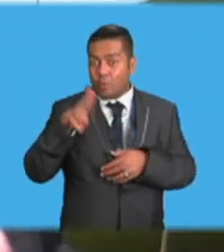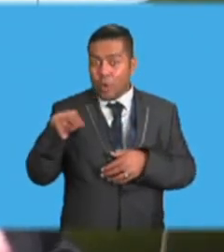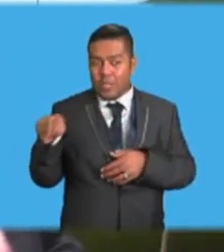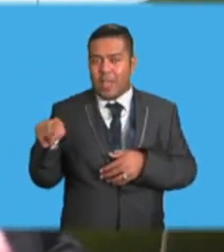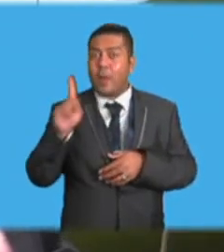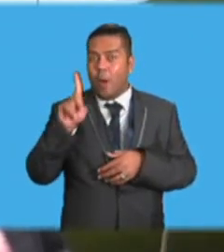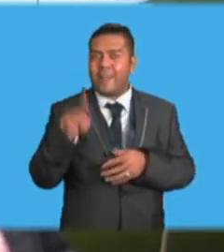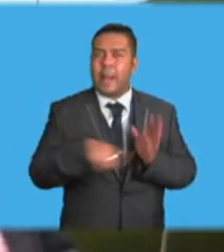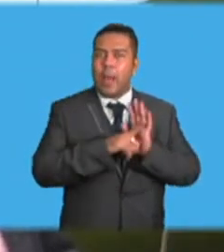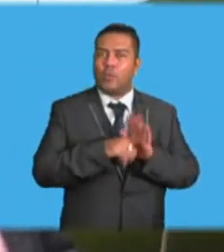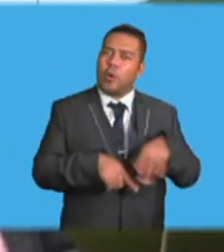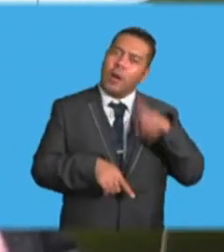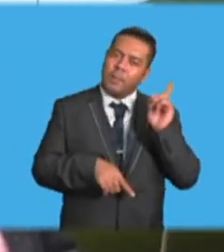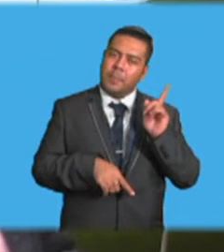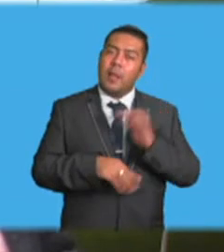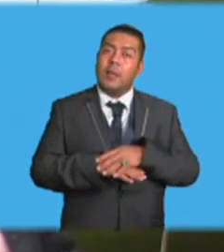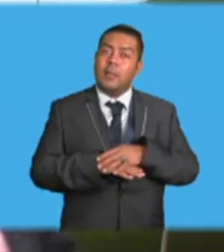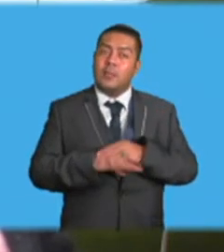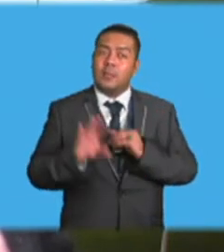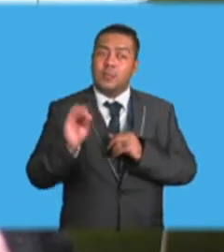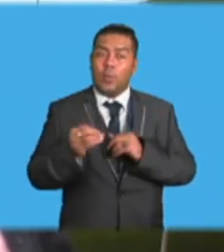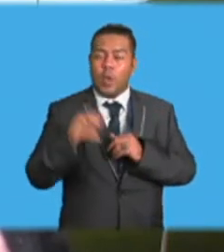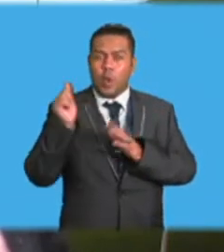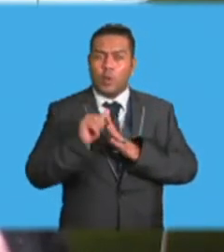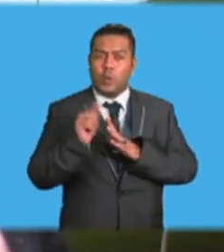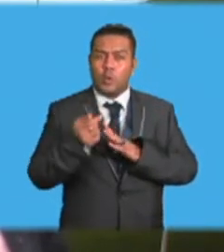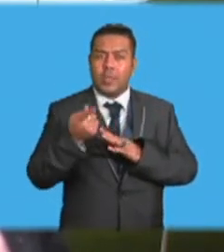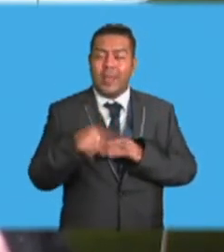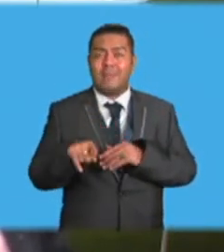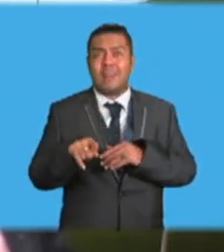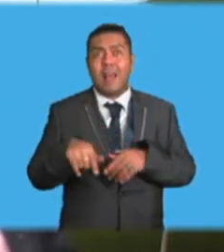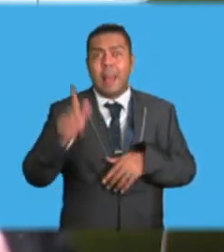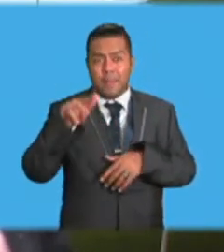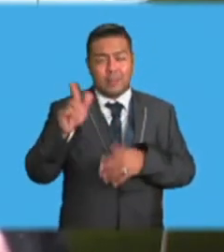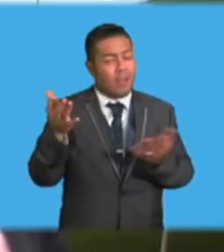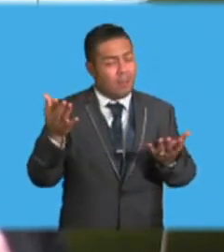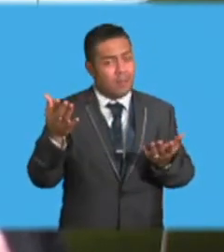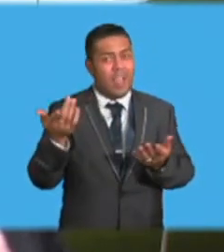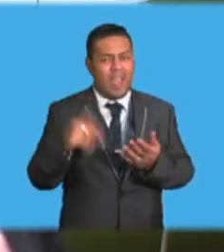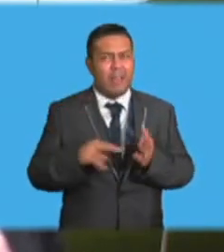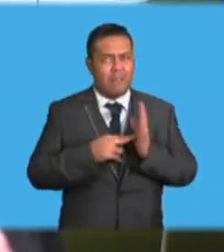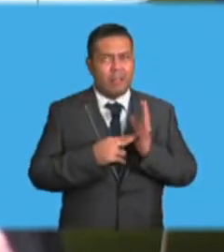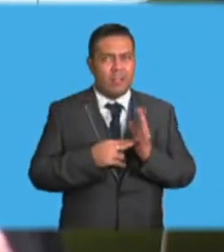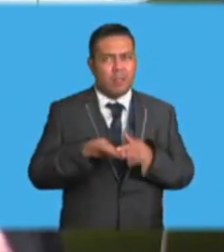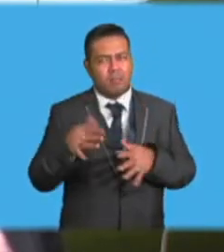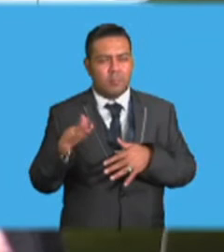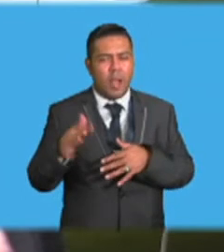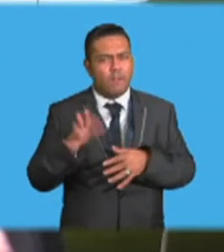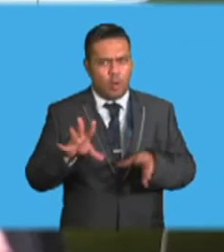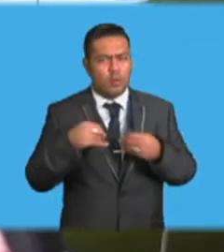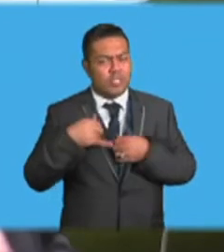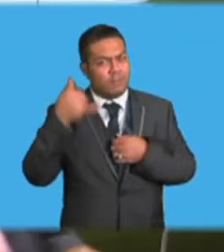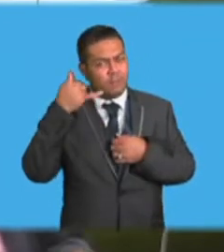in Lautoka. We're also looking at Lambasa subsequent to that, and even Nandi. I've already received phone calls